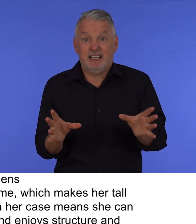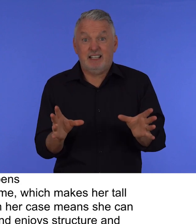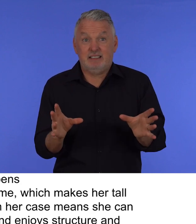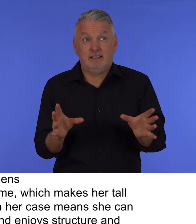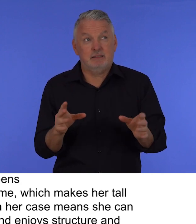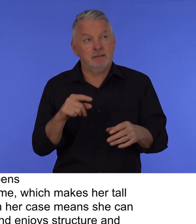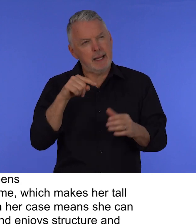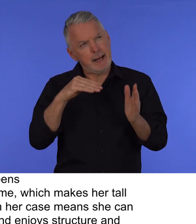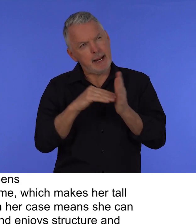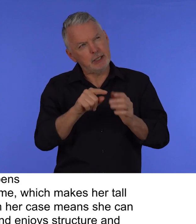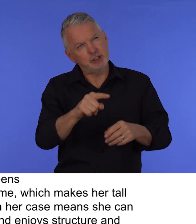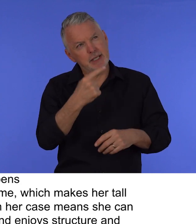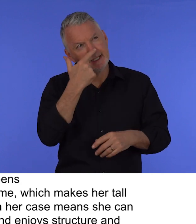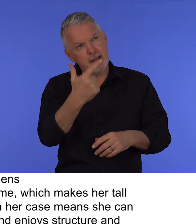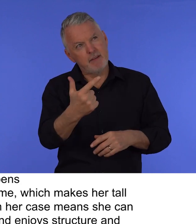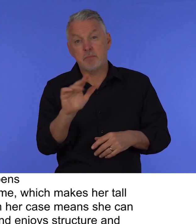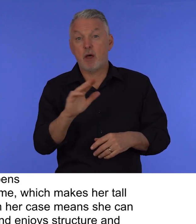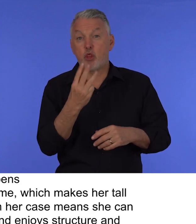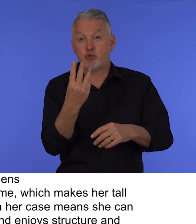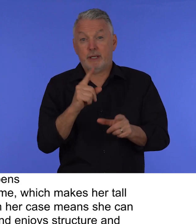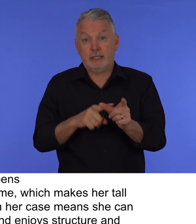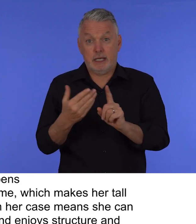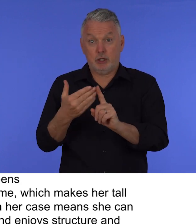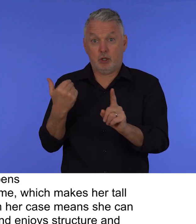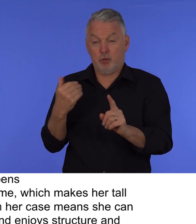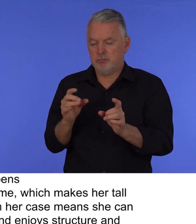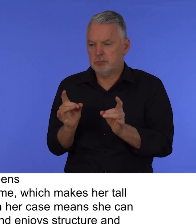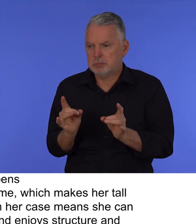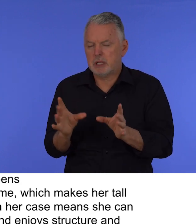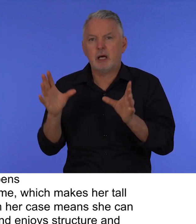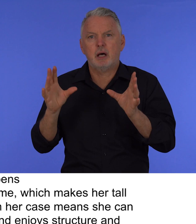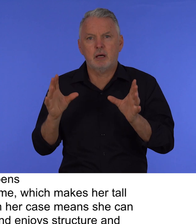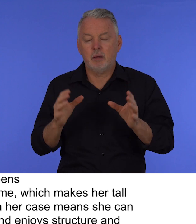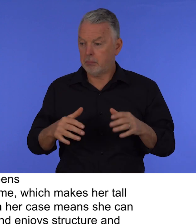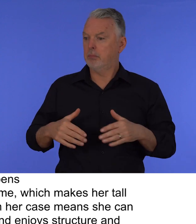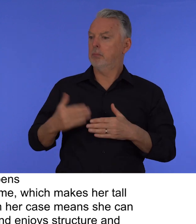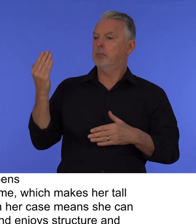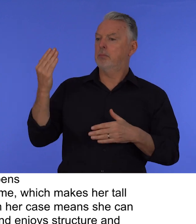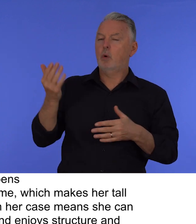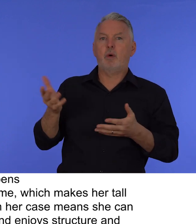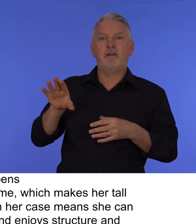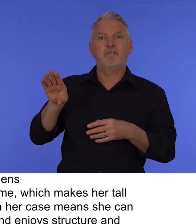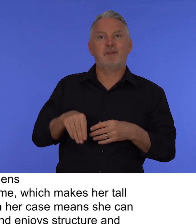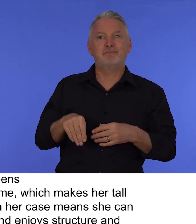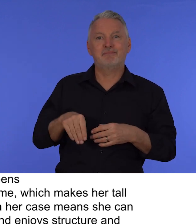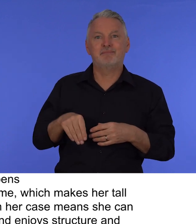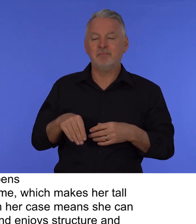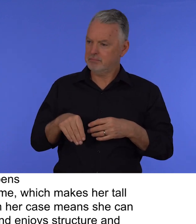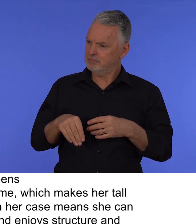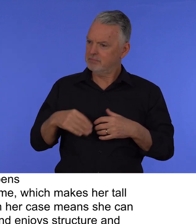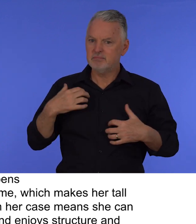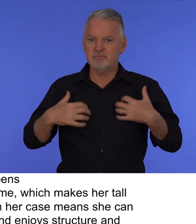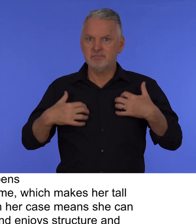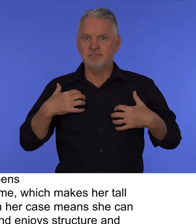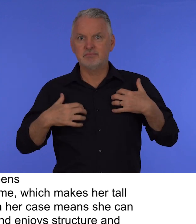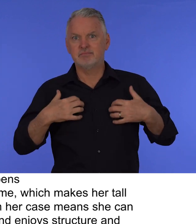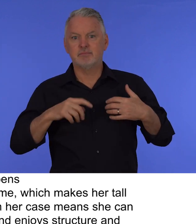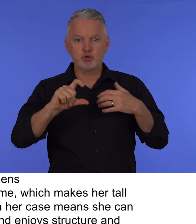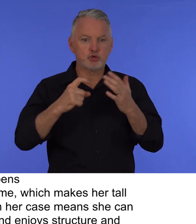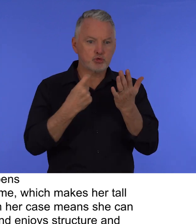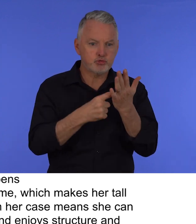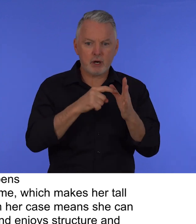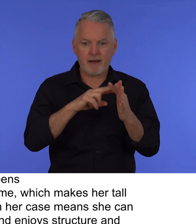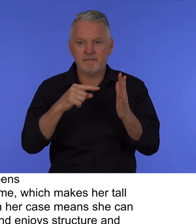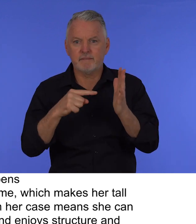So this has only really come about the last probably 3 years that we've really seen this